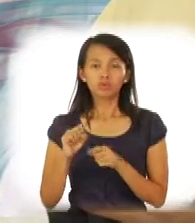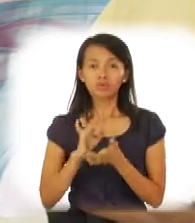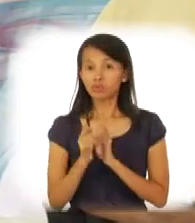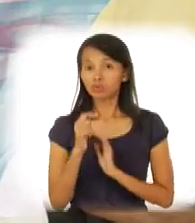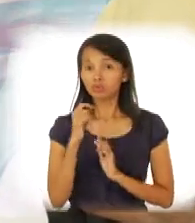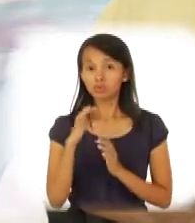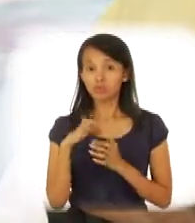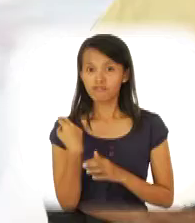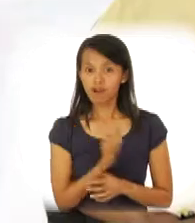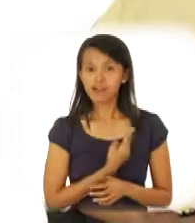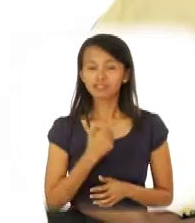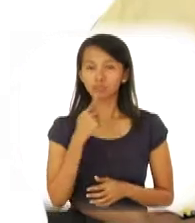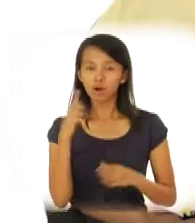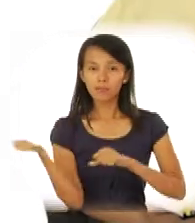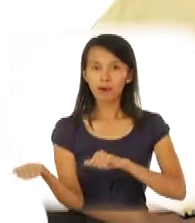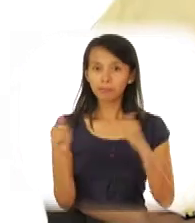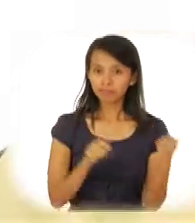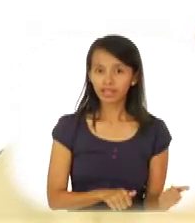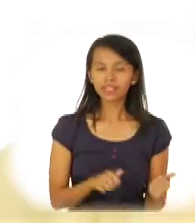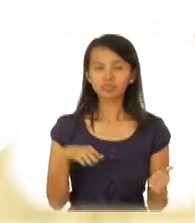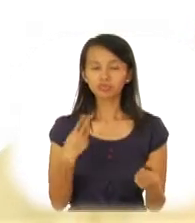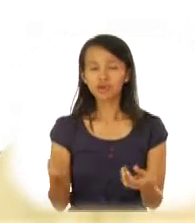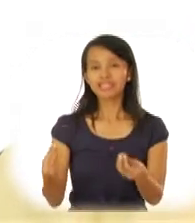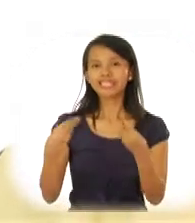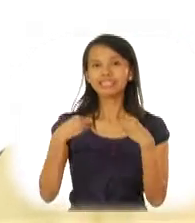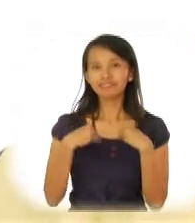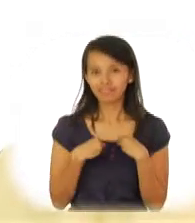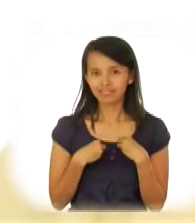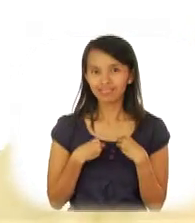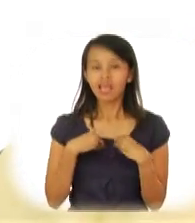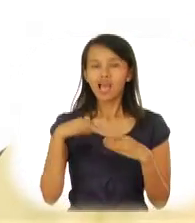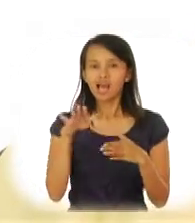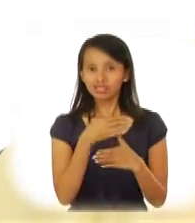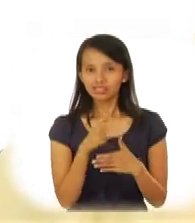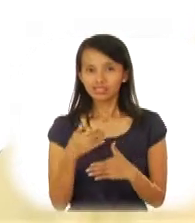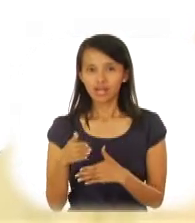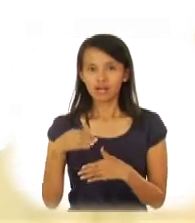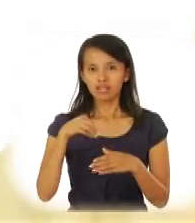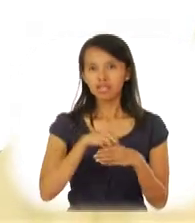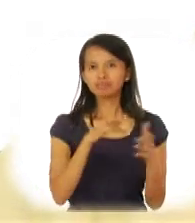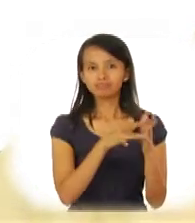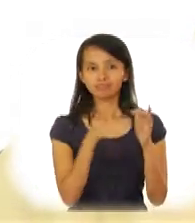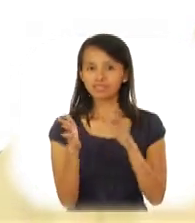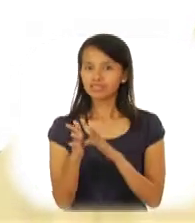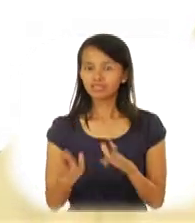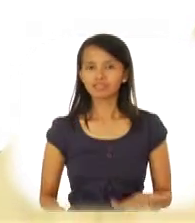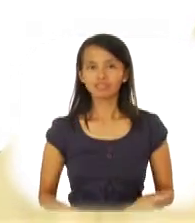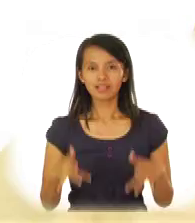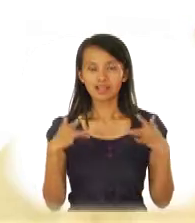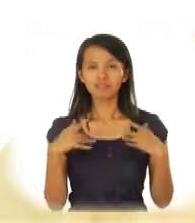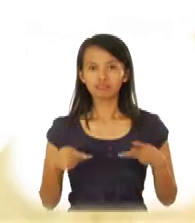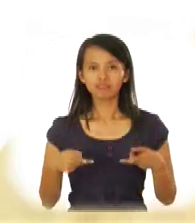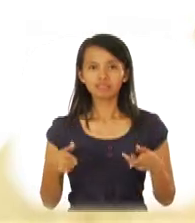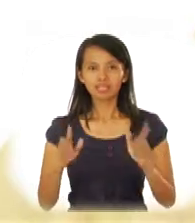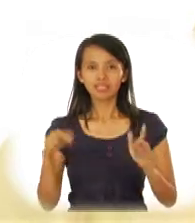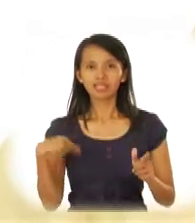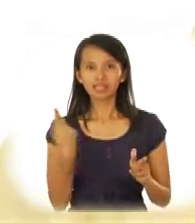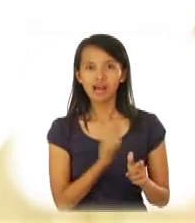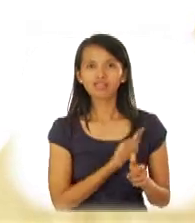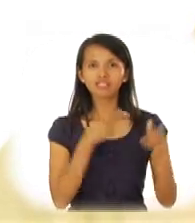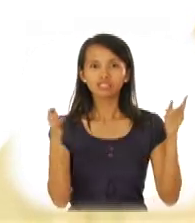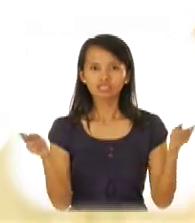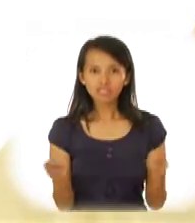those of us who are baptized, we are given a share in Jesus' life. Let